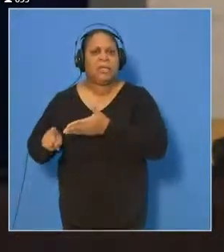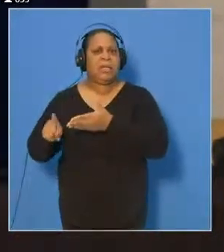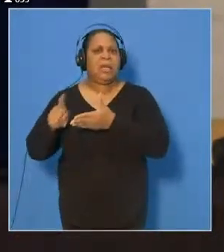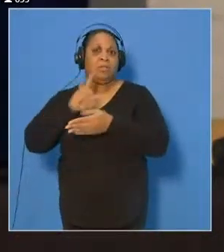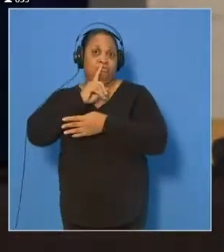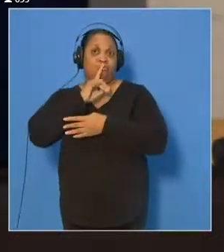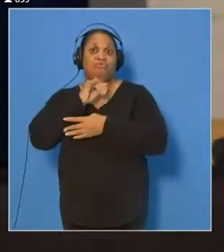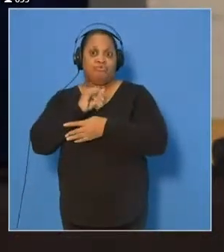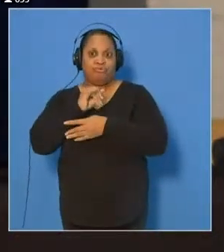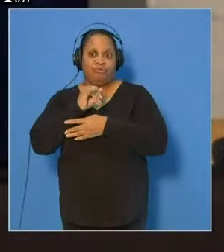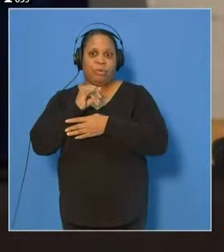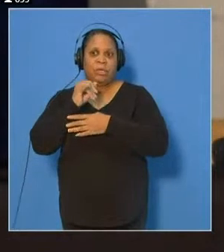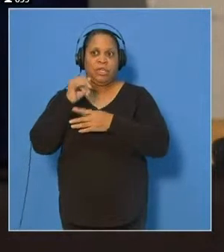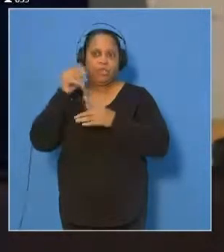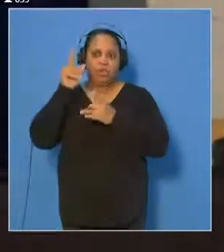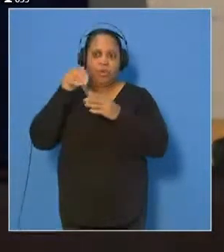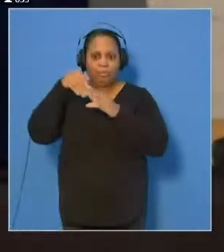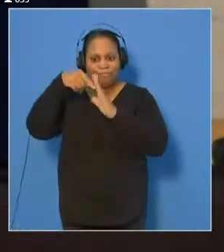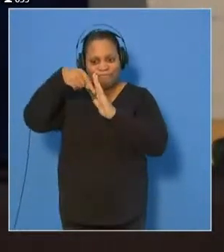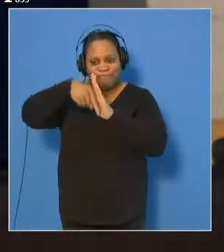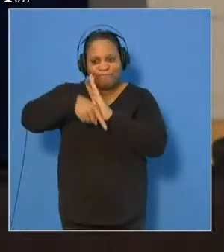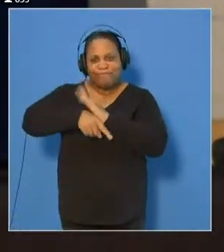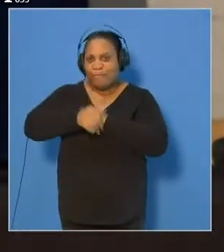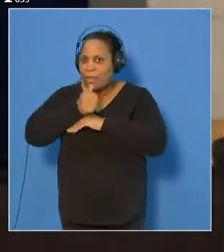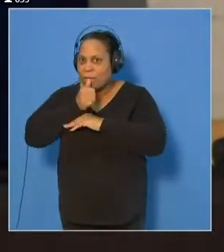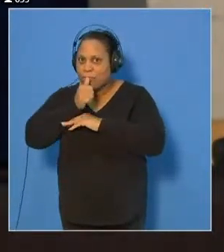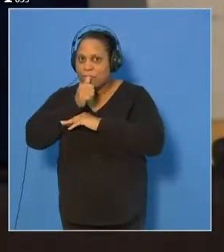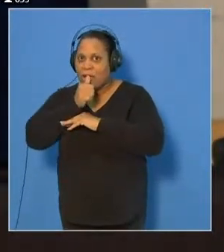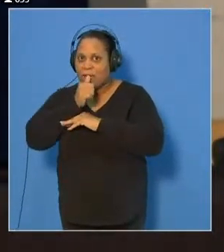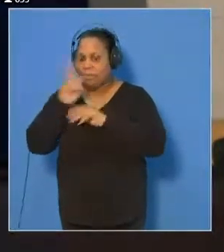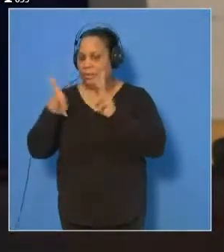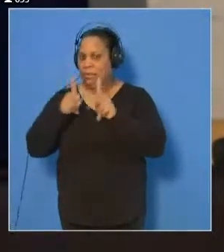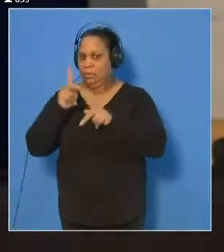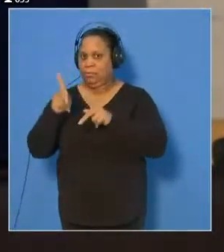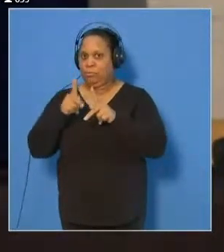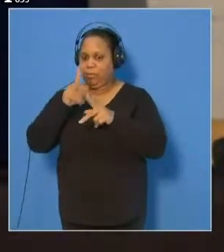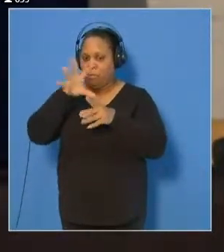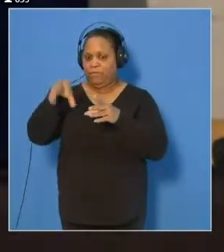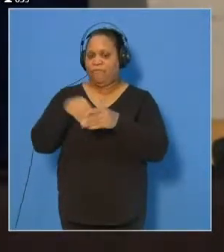really invade unnecessarily the privacy of the people involved. The